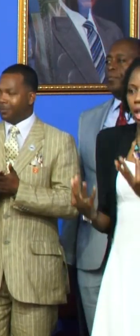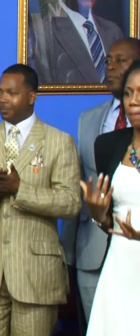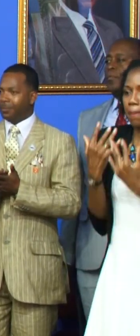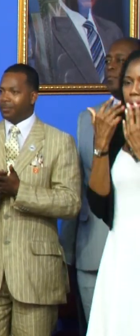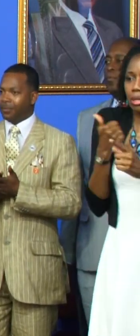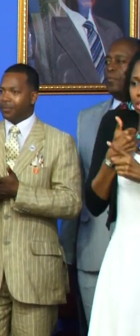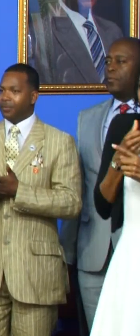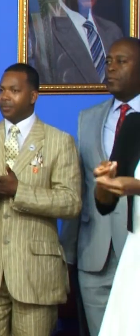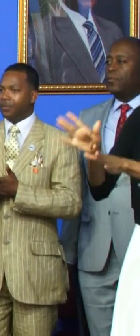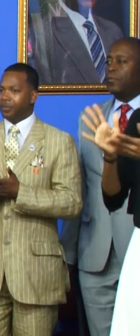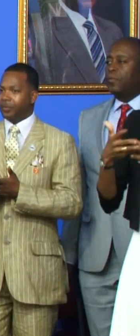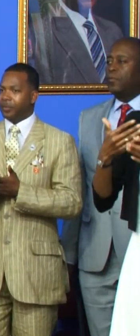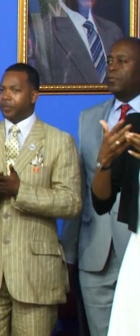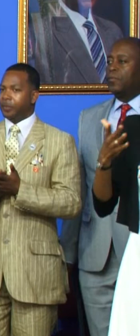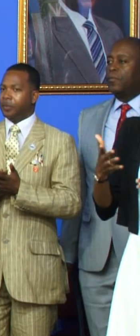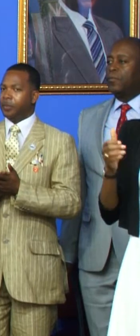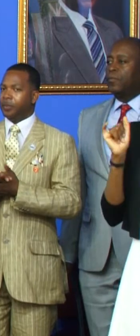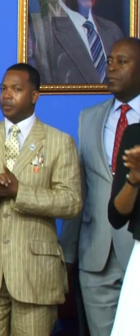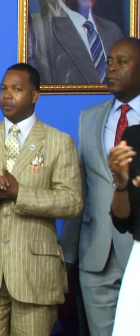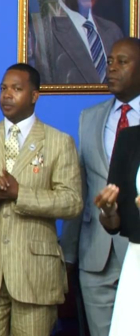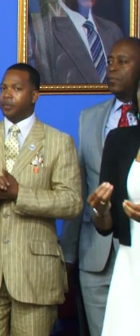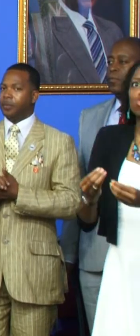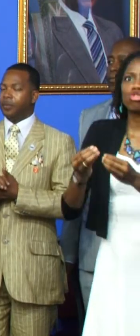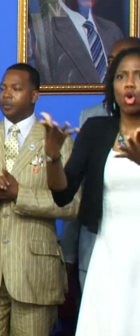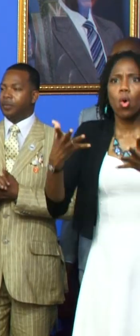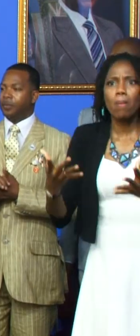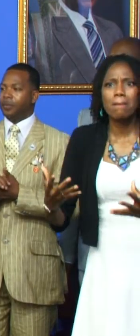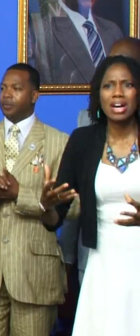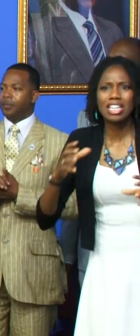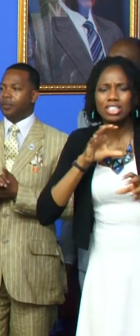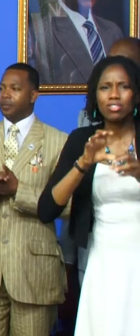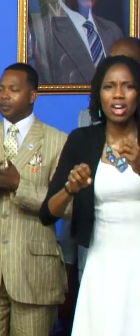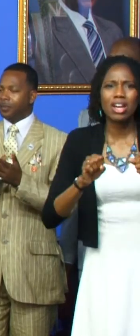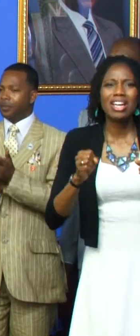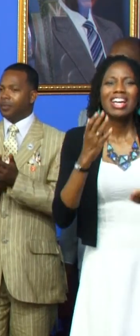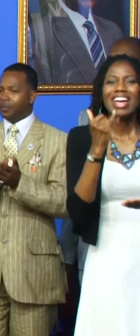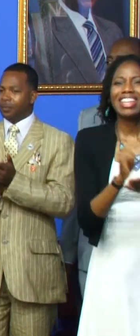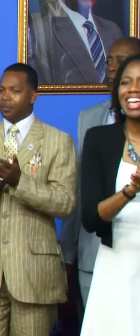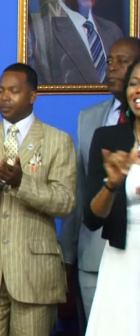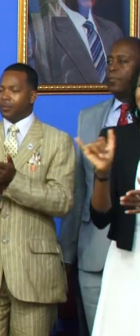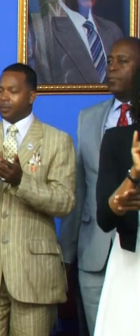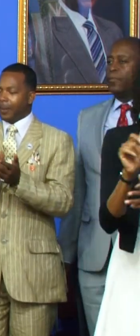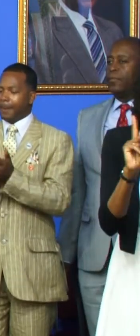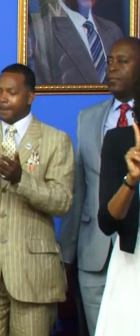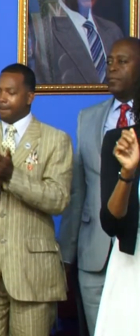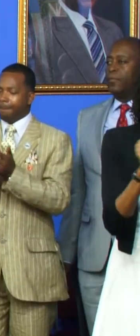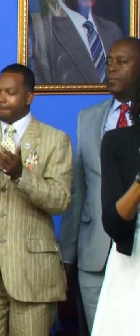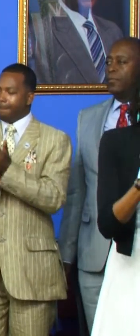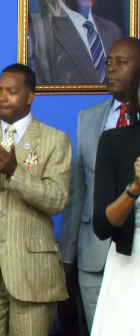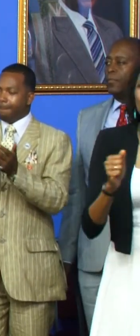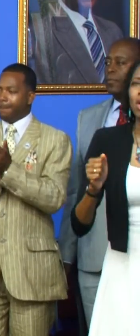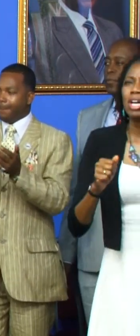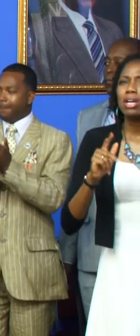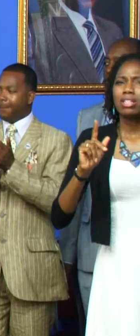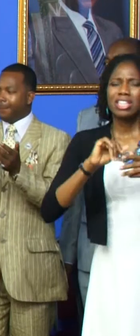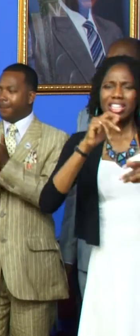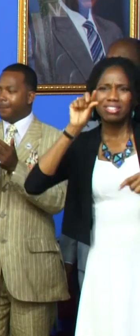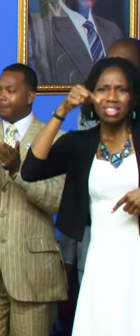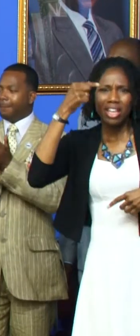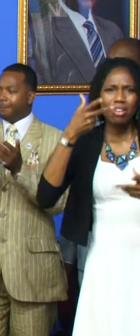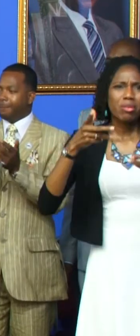so hard that the folk coming at you get consumed in the flame of their hatred.